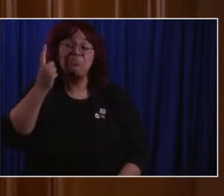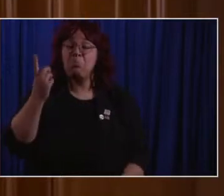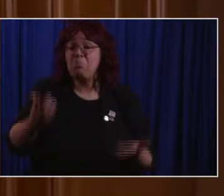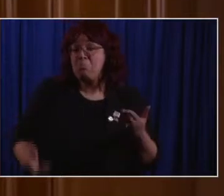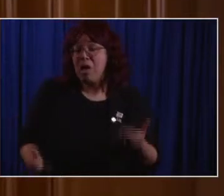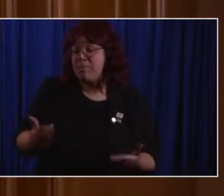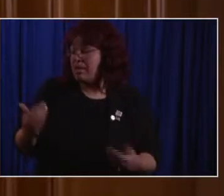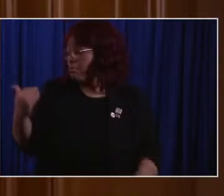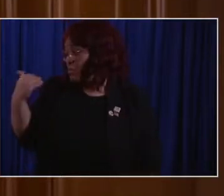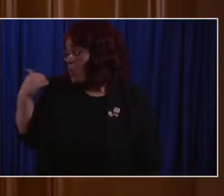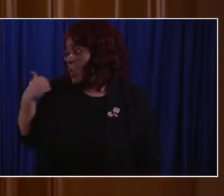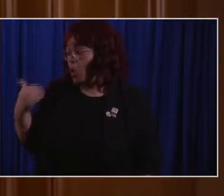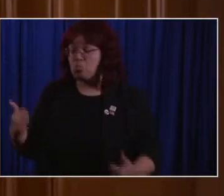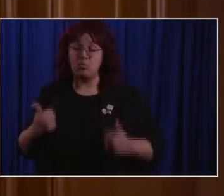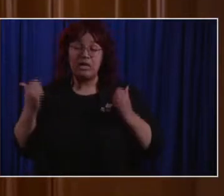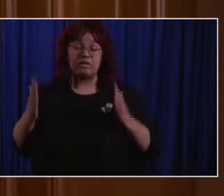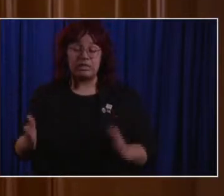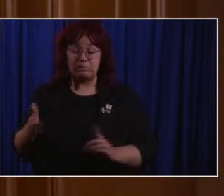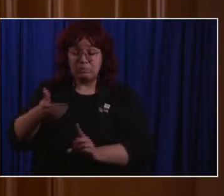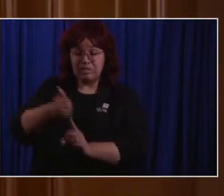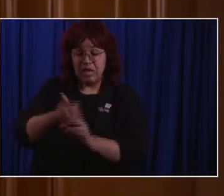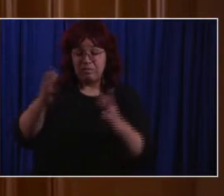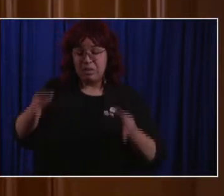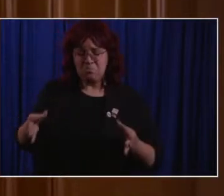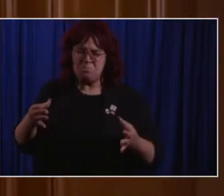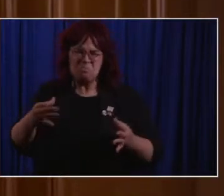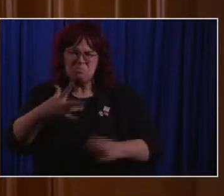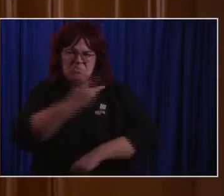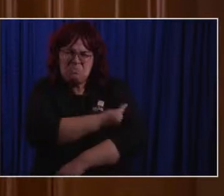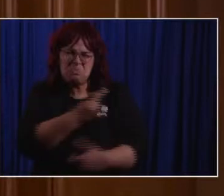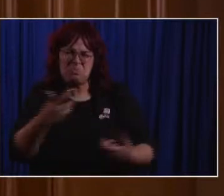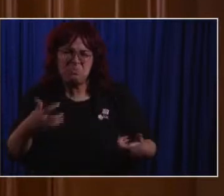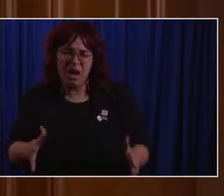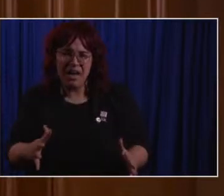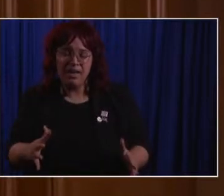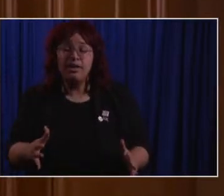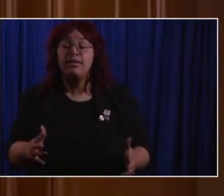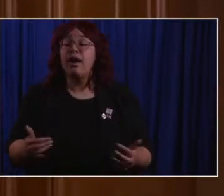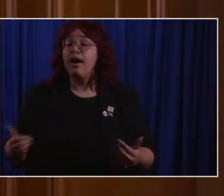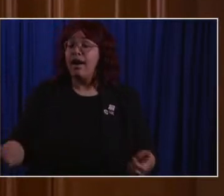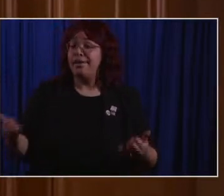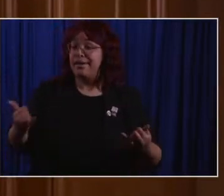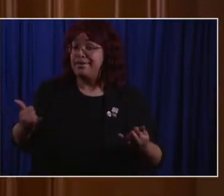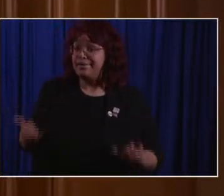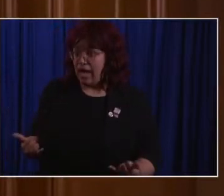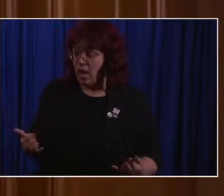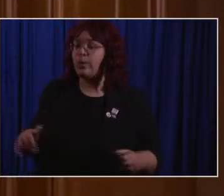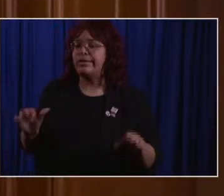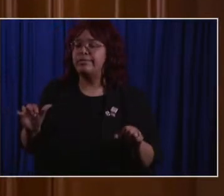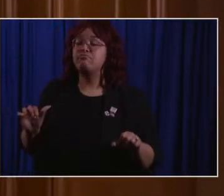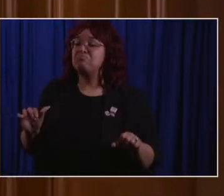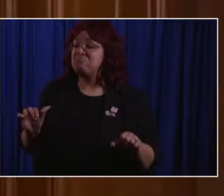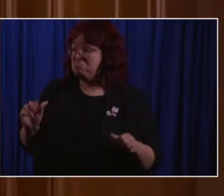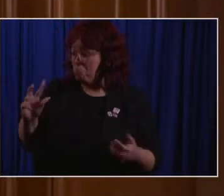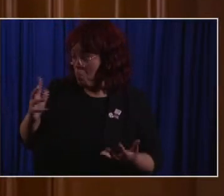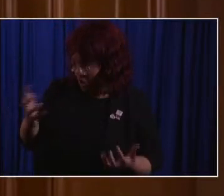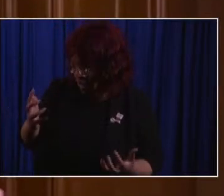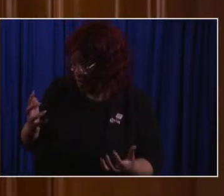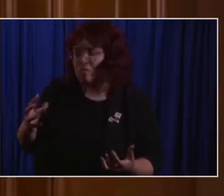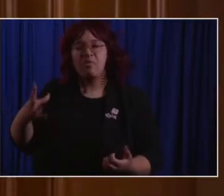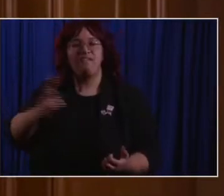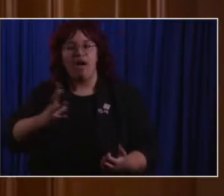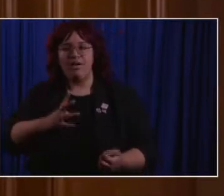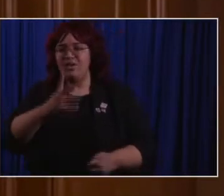want to be vaccinated, they can get vaccinated. And the same is true for an older employee who had